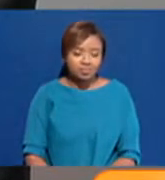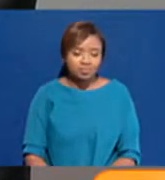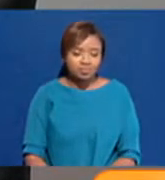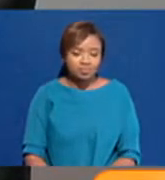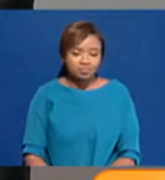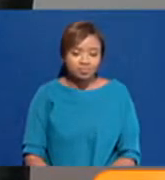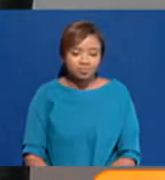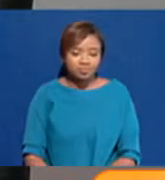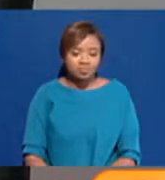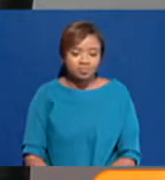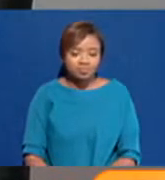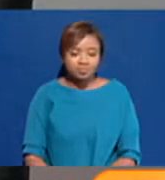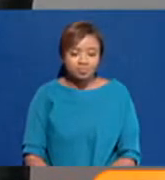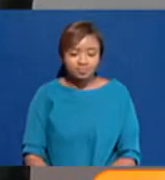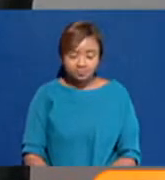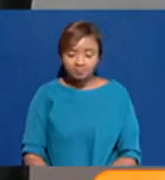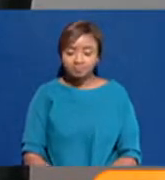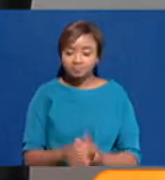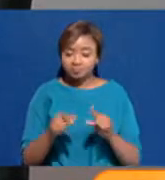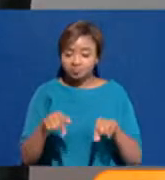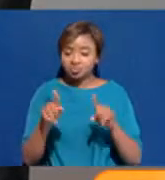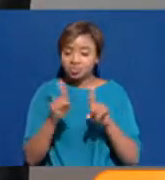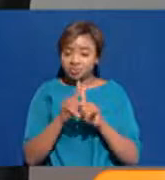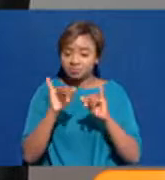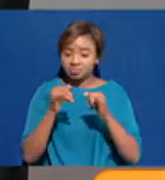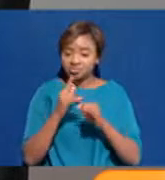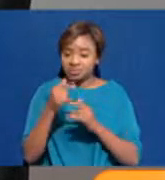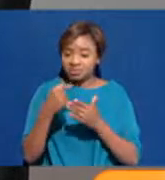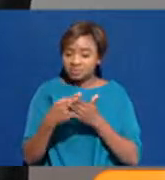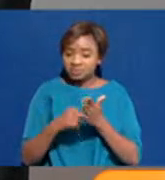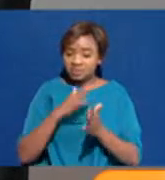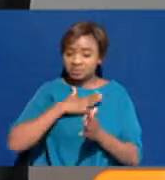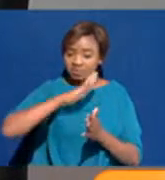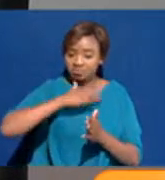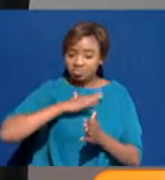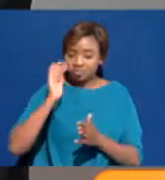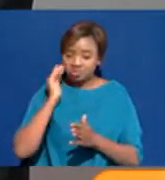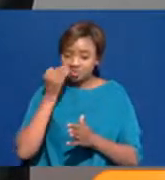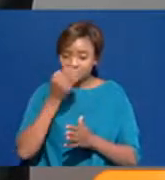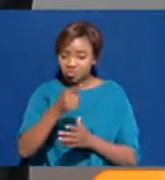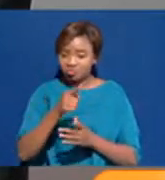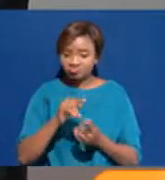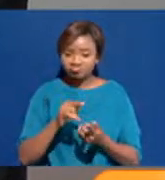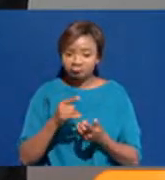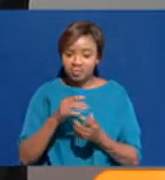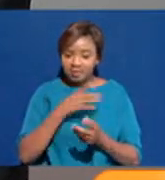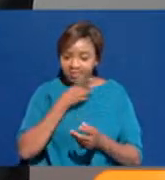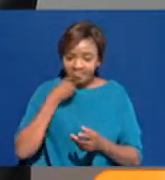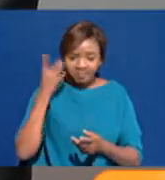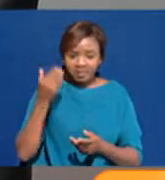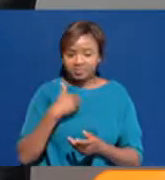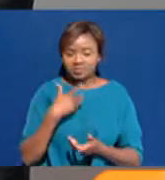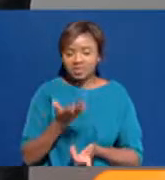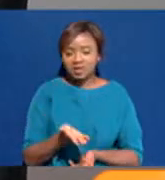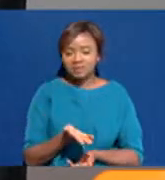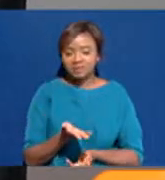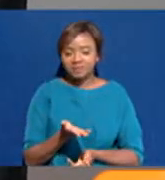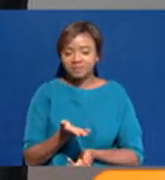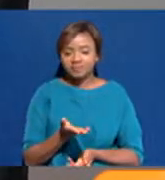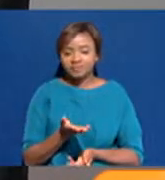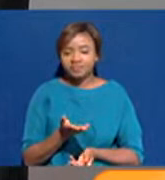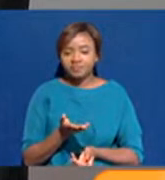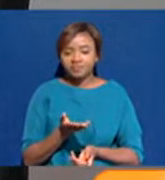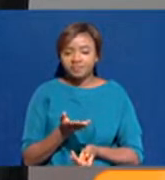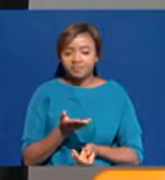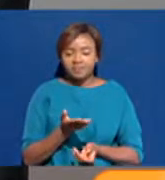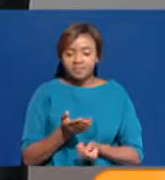other places. This should be a central point of discussion for opposition and government. Mm. We have environment. We